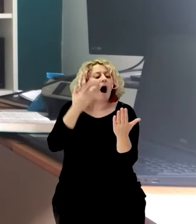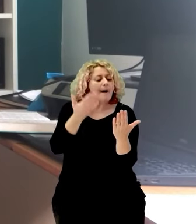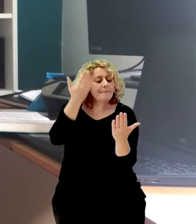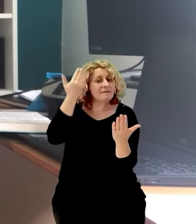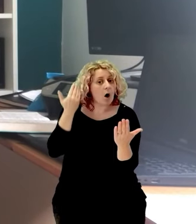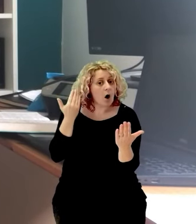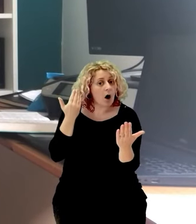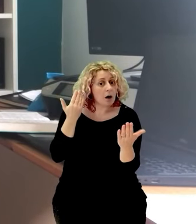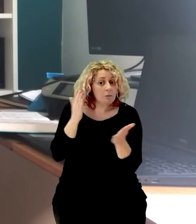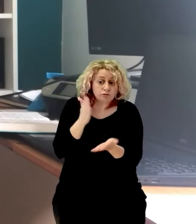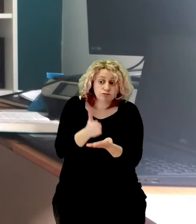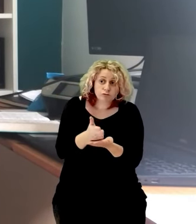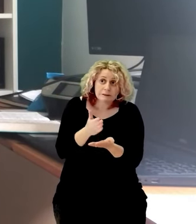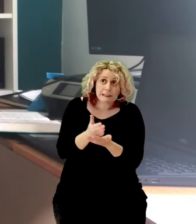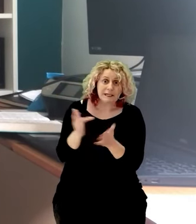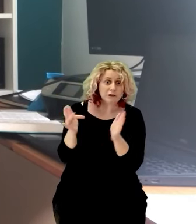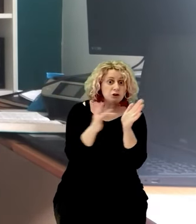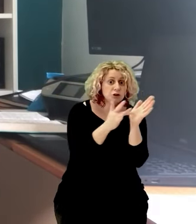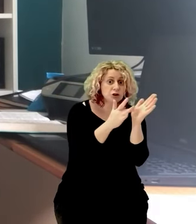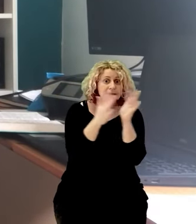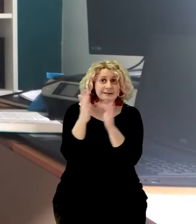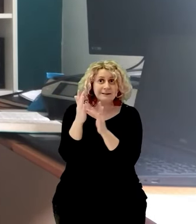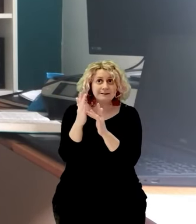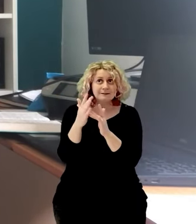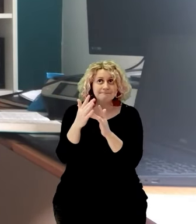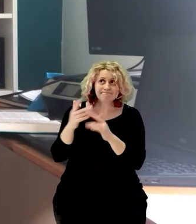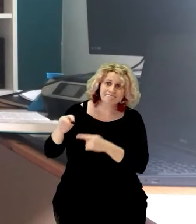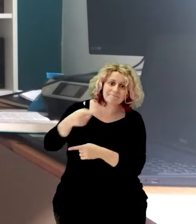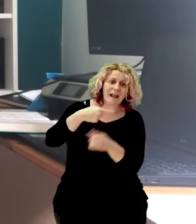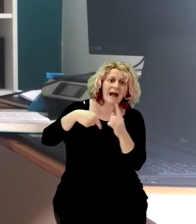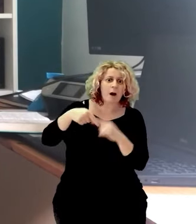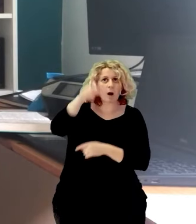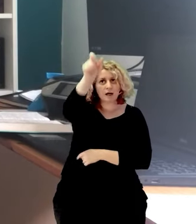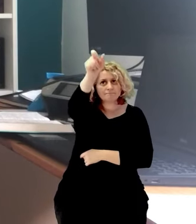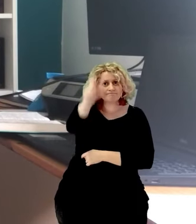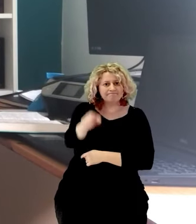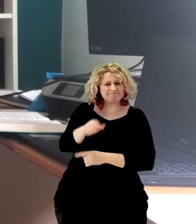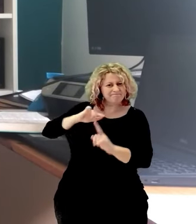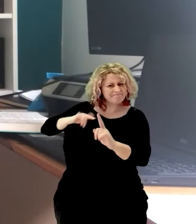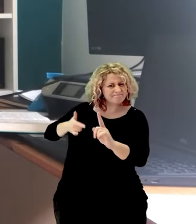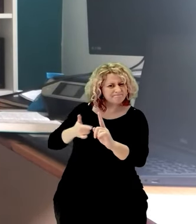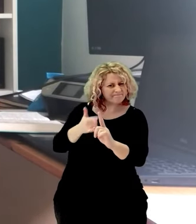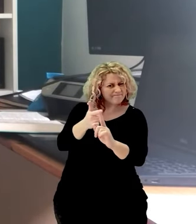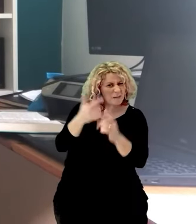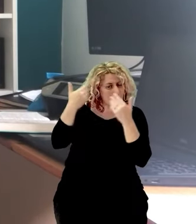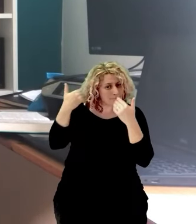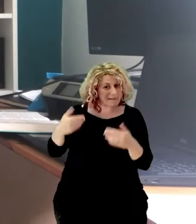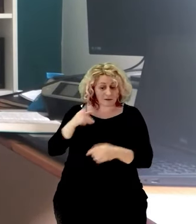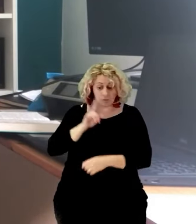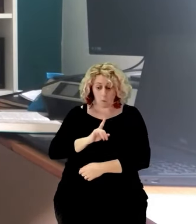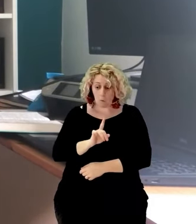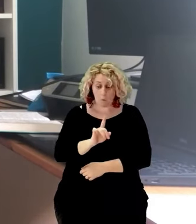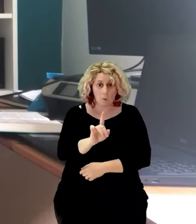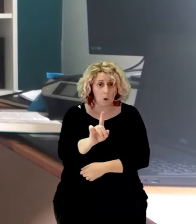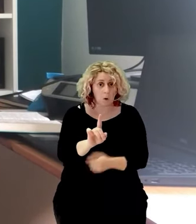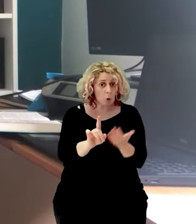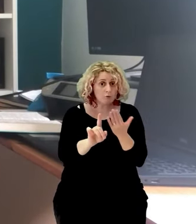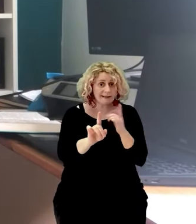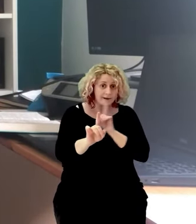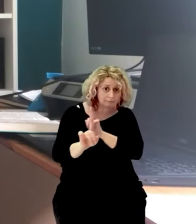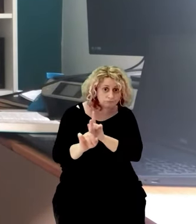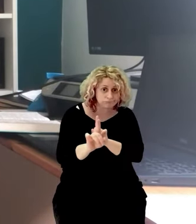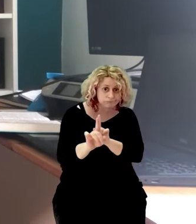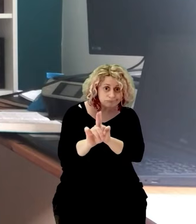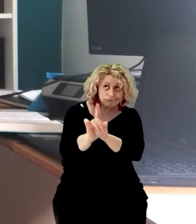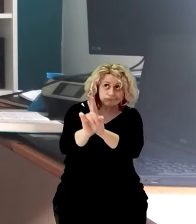day, wonderful to see really clearly Jesus as our pioneer, that this idea in Hebrews that he is our trailblazer, he's walked the path